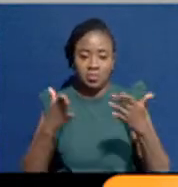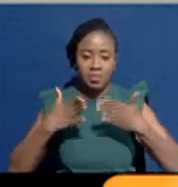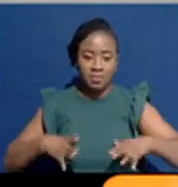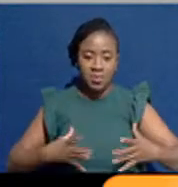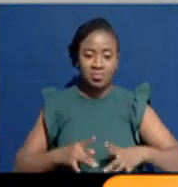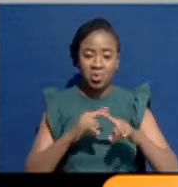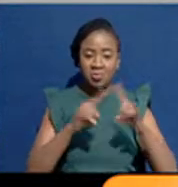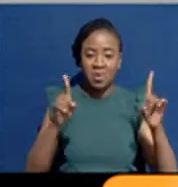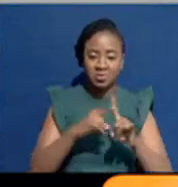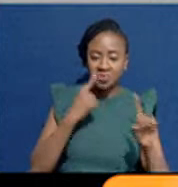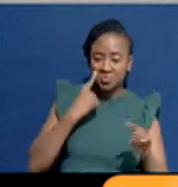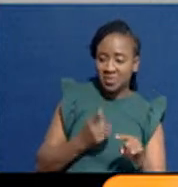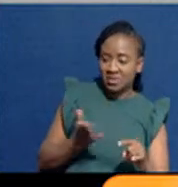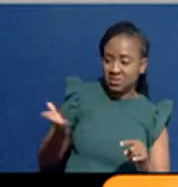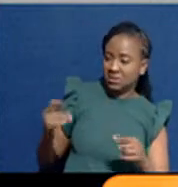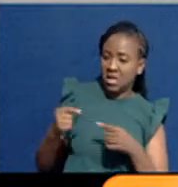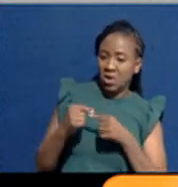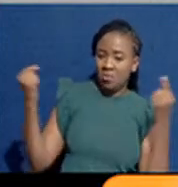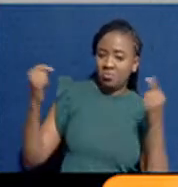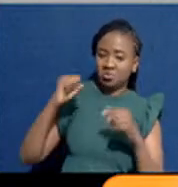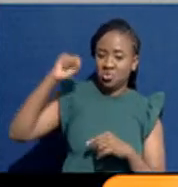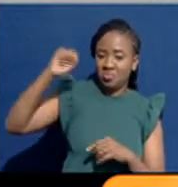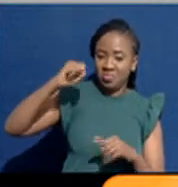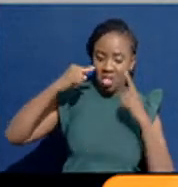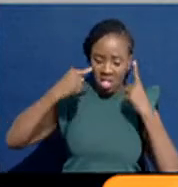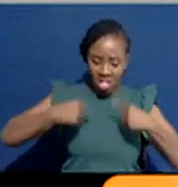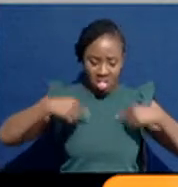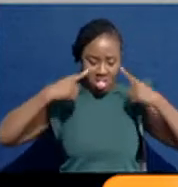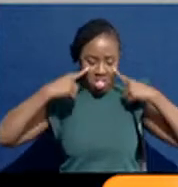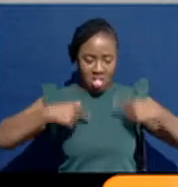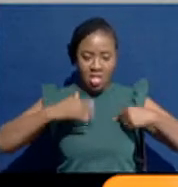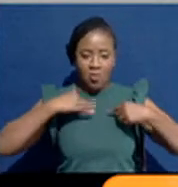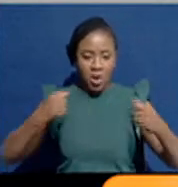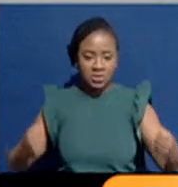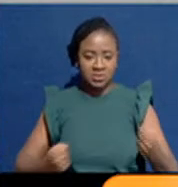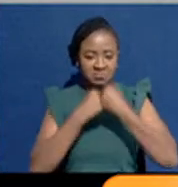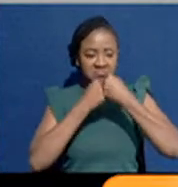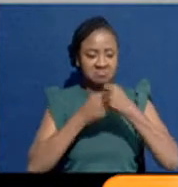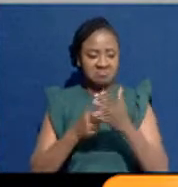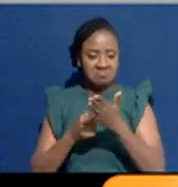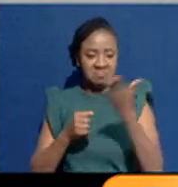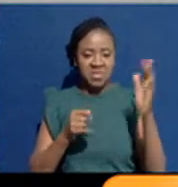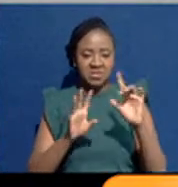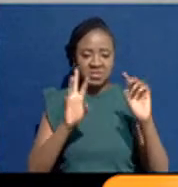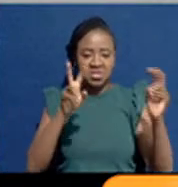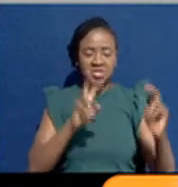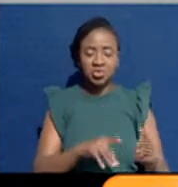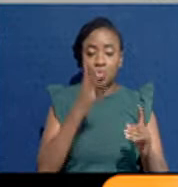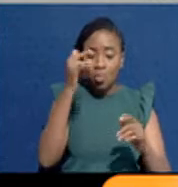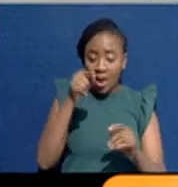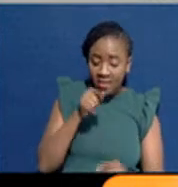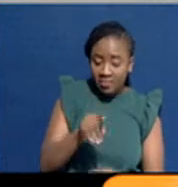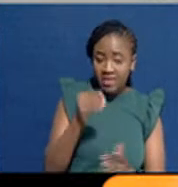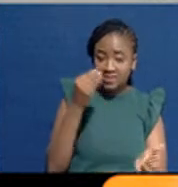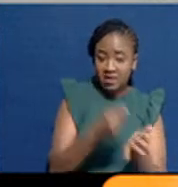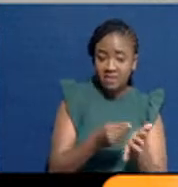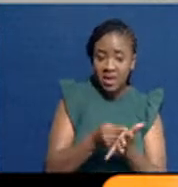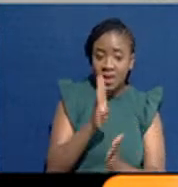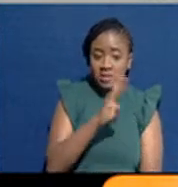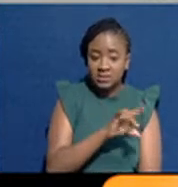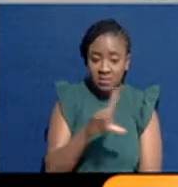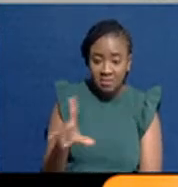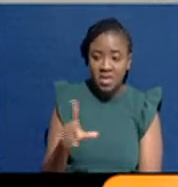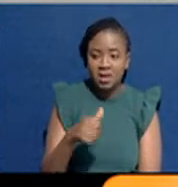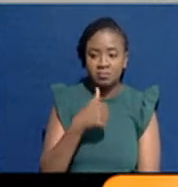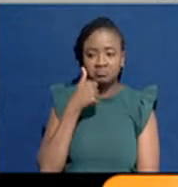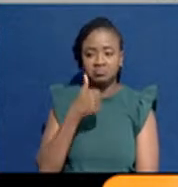opposition politics which are angled towards settling other scores beyond the finance bill, because what we have right now is a finance bill